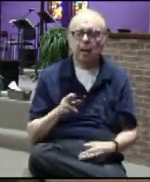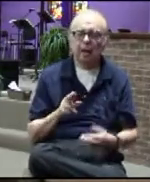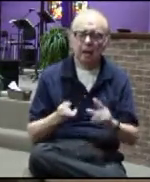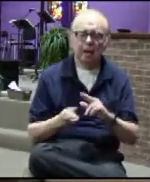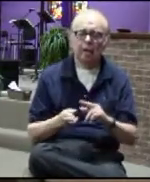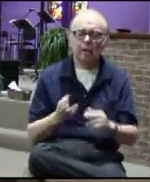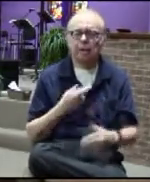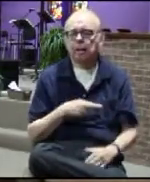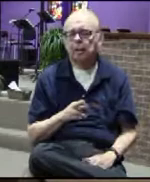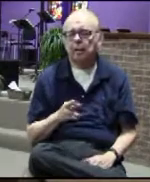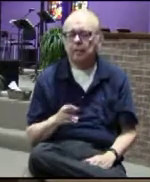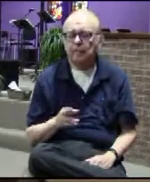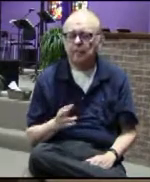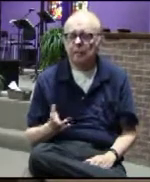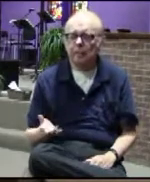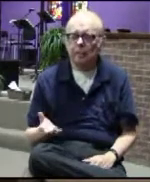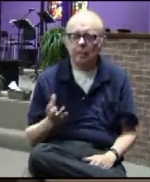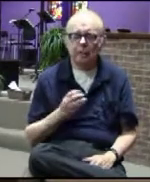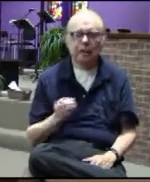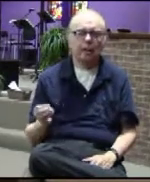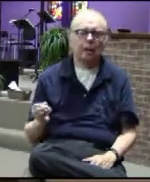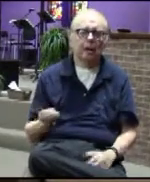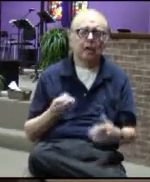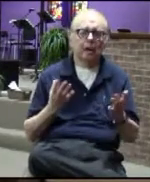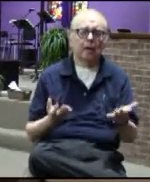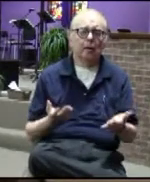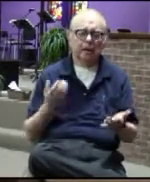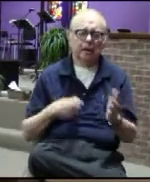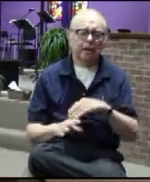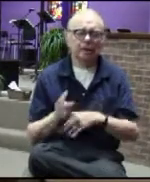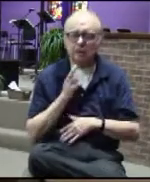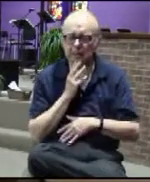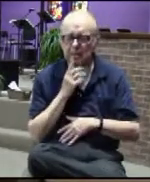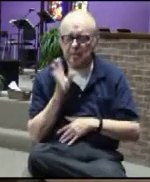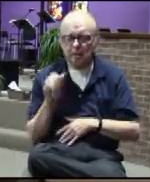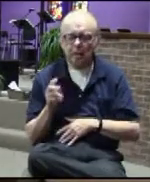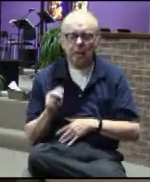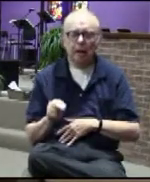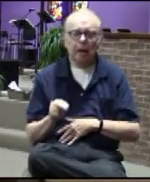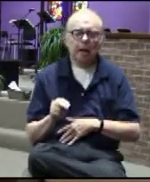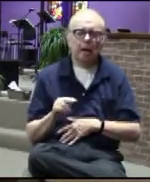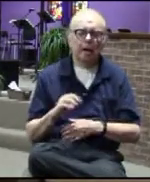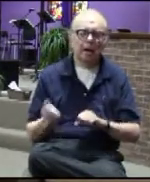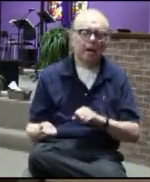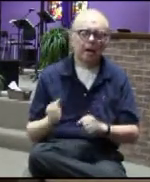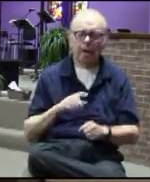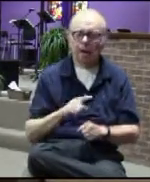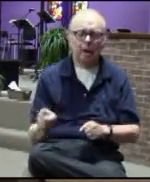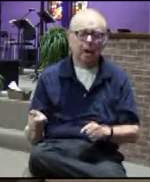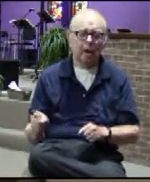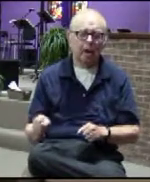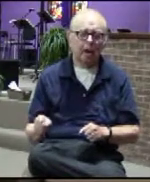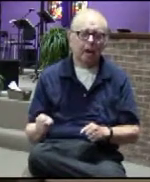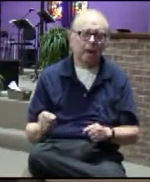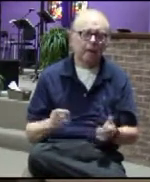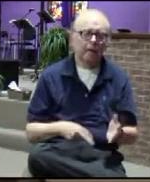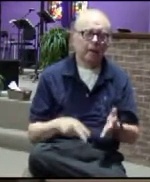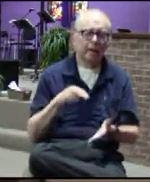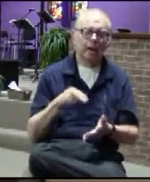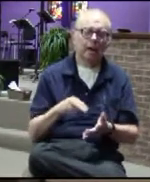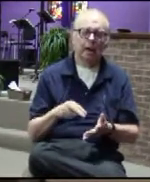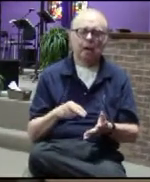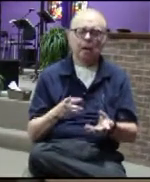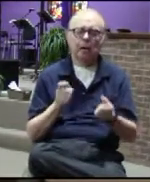and righteousness and they're waiting to get into the water for John to go ahead and baptize them and then bring them back up